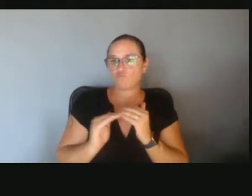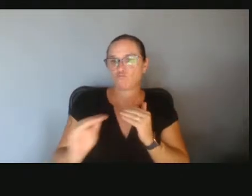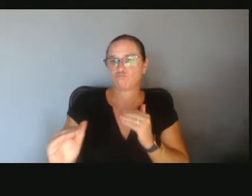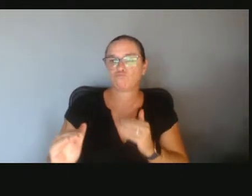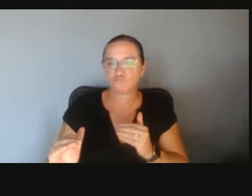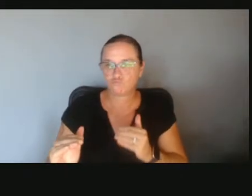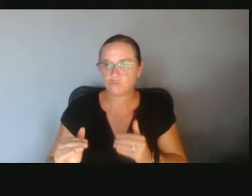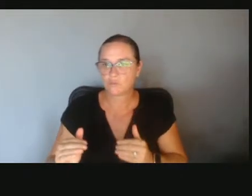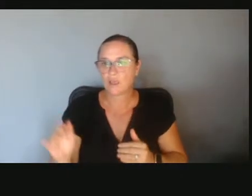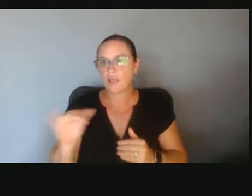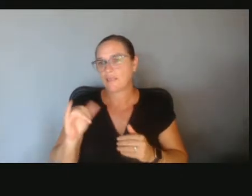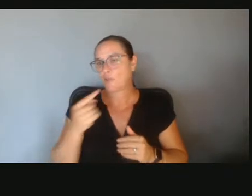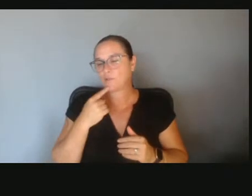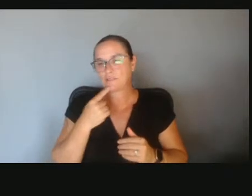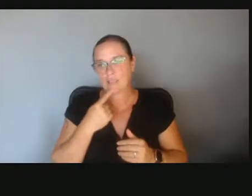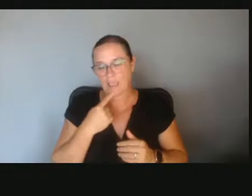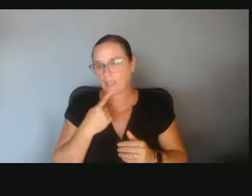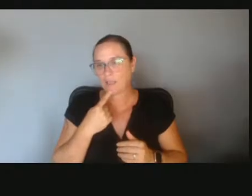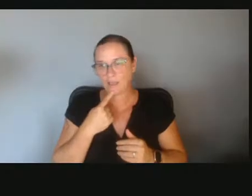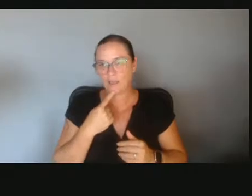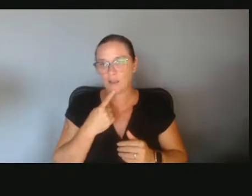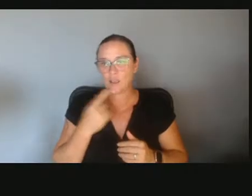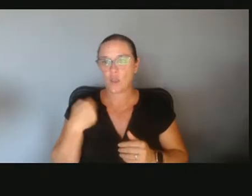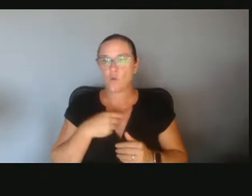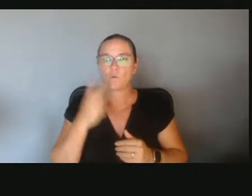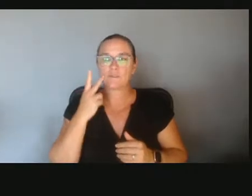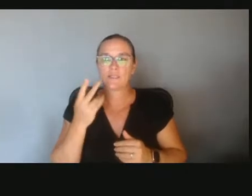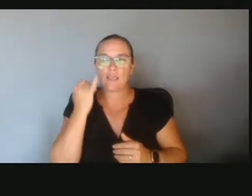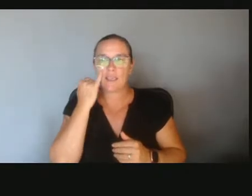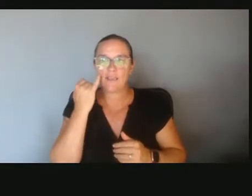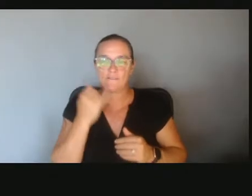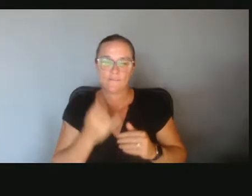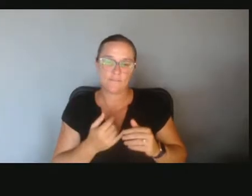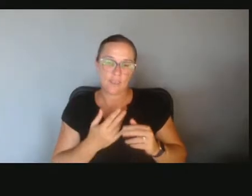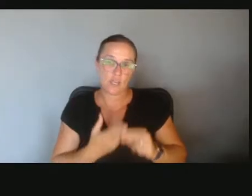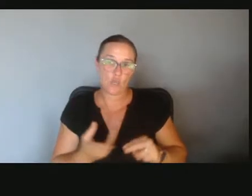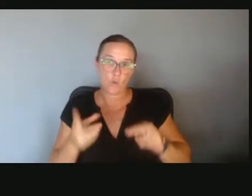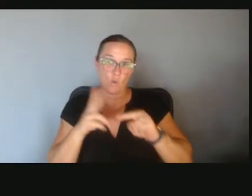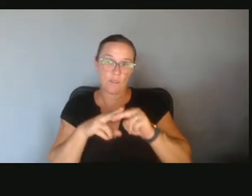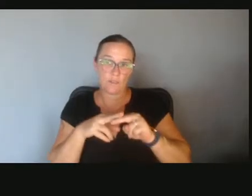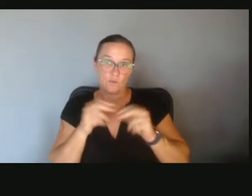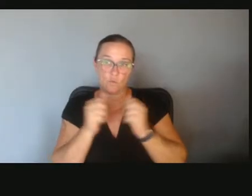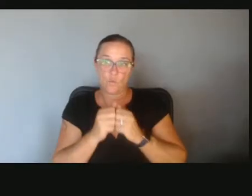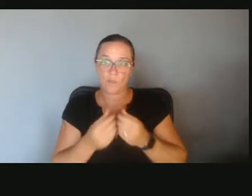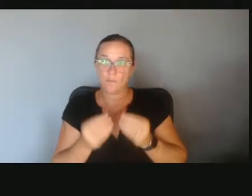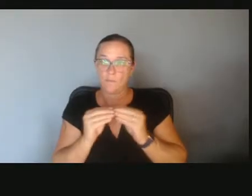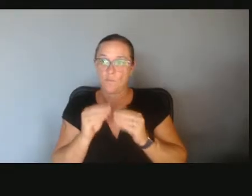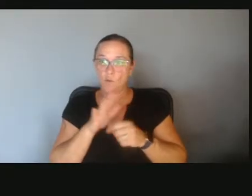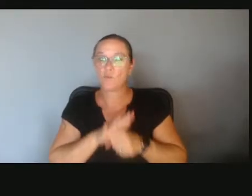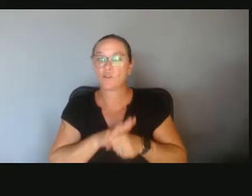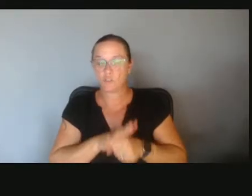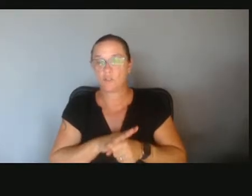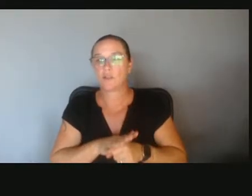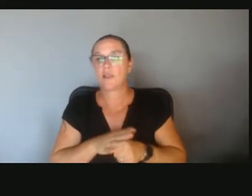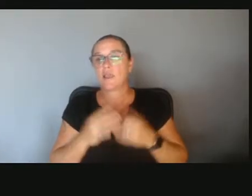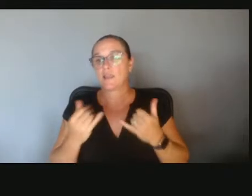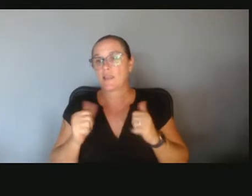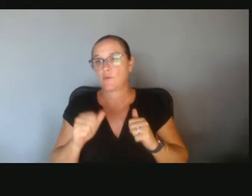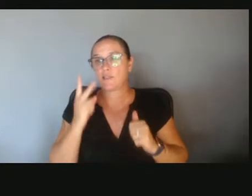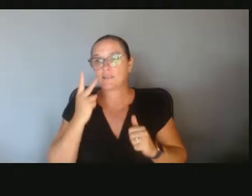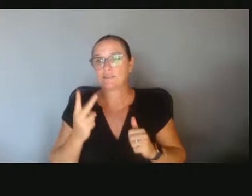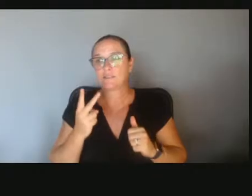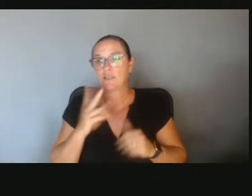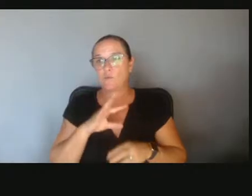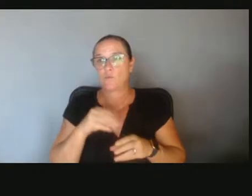We're like we said in our summary, we'll watch to see if this possibly increases with building pressure or not. But now we can see that within the last week, that